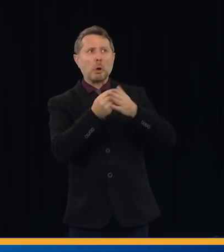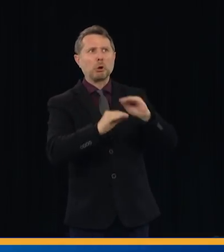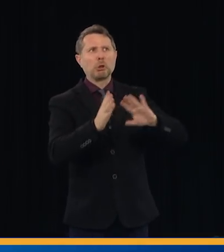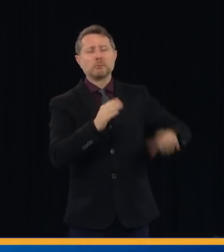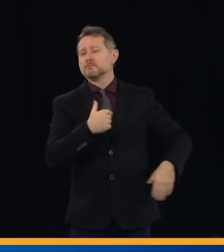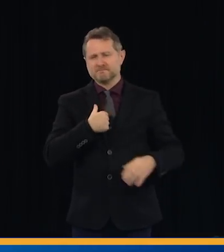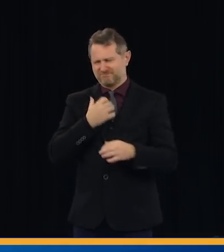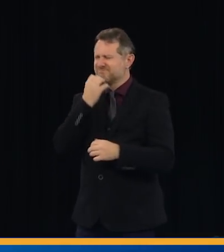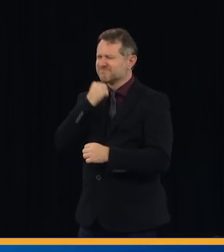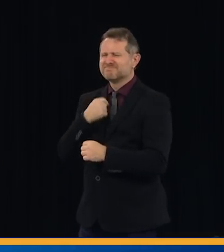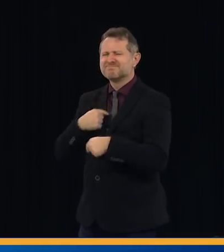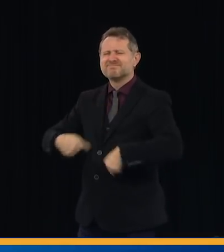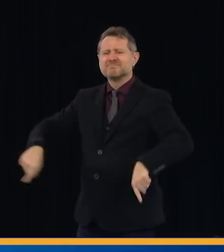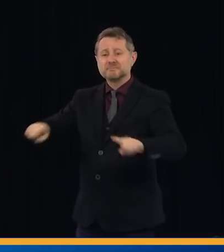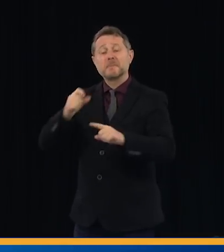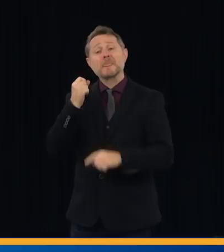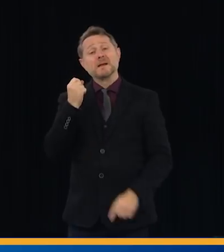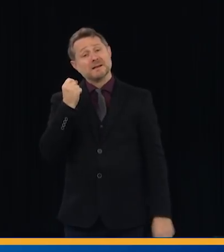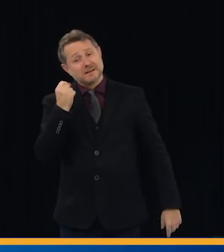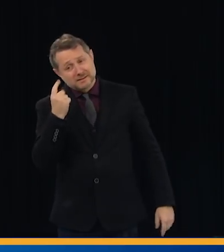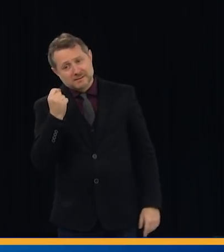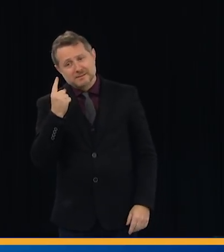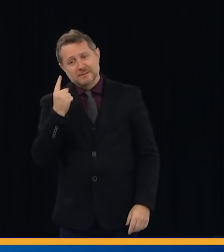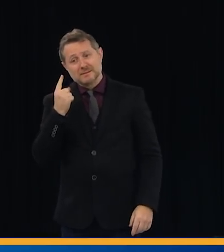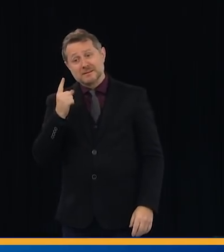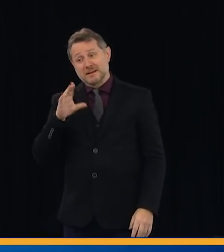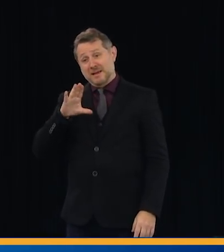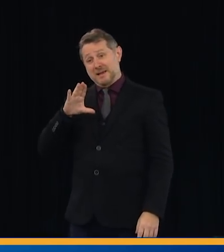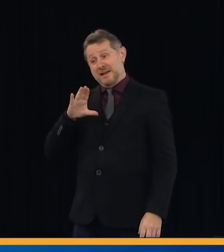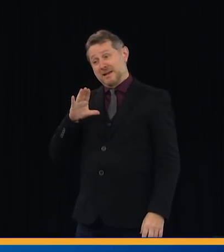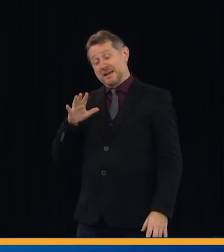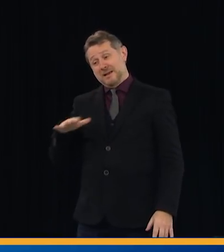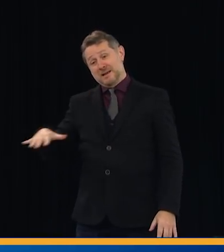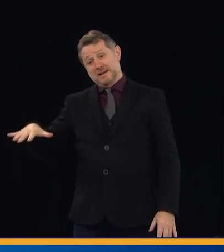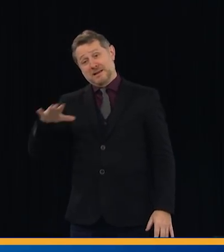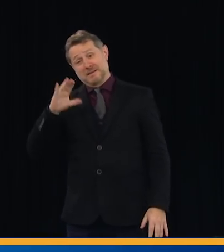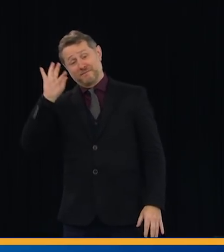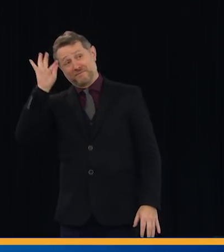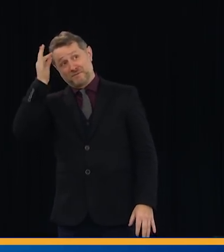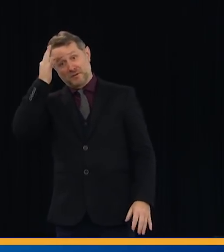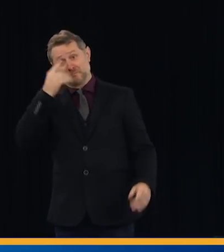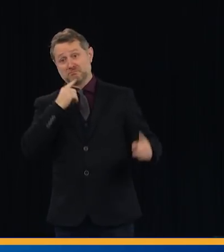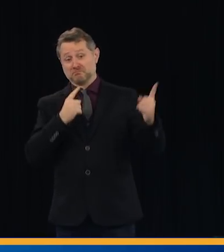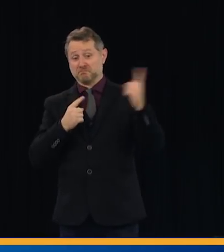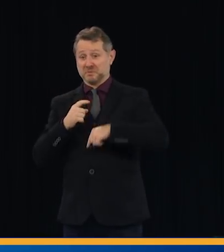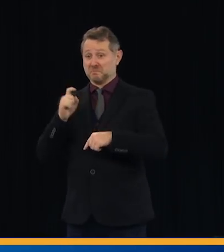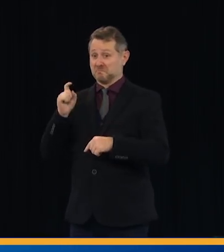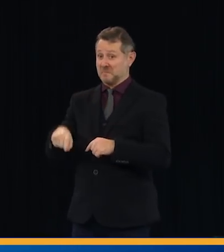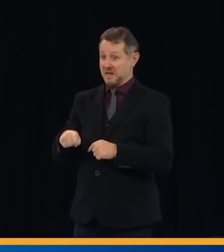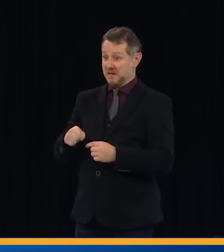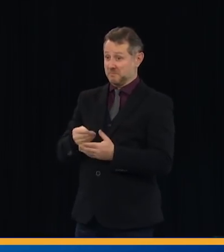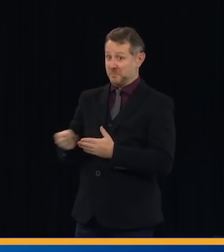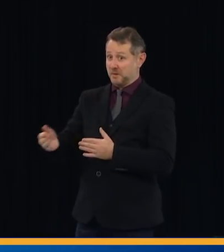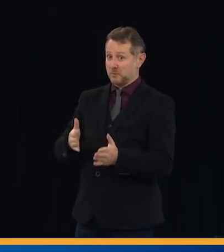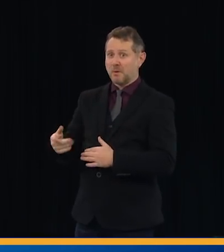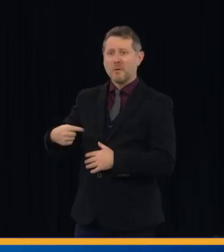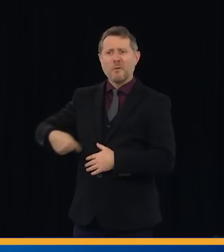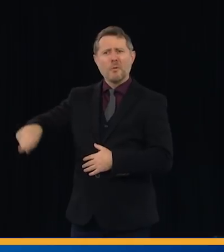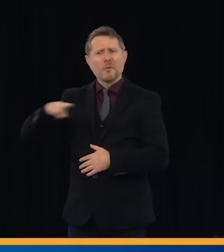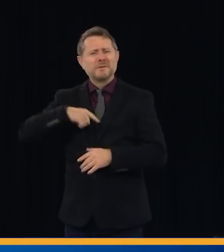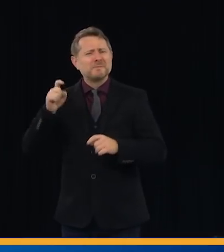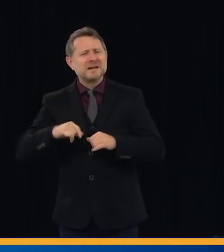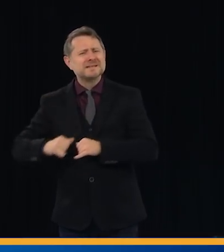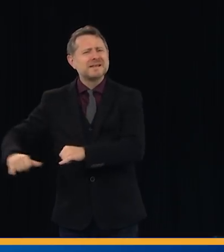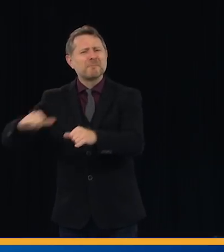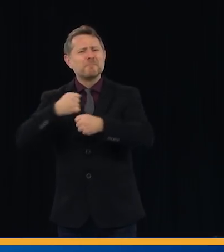you say to the states, okay, you go out and buy what you need to buy, we all need to buy the same thing. We all need